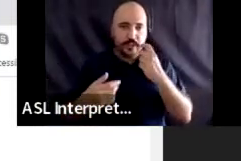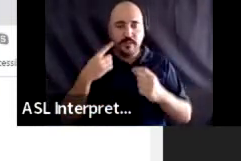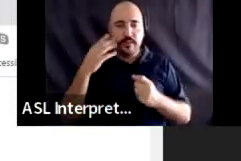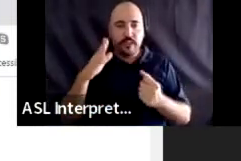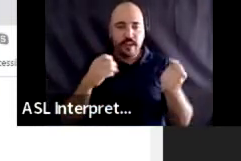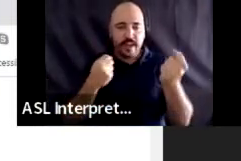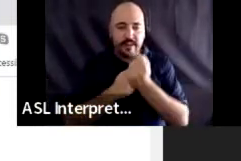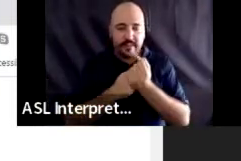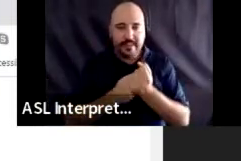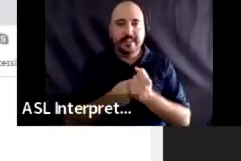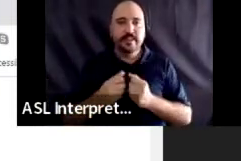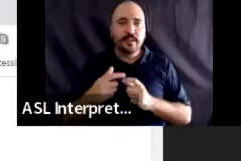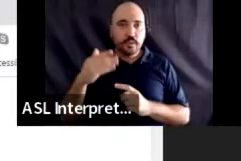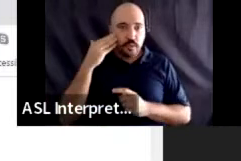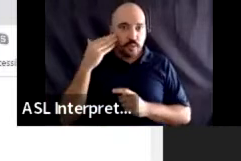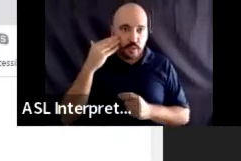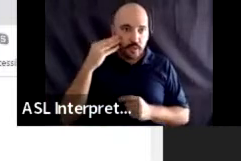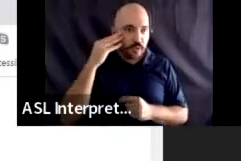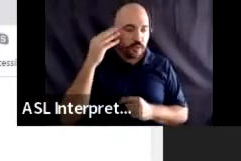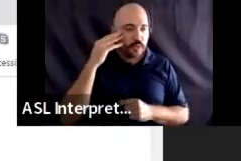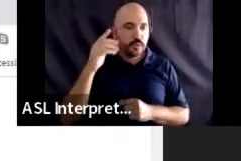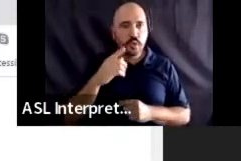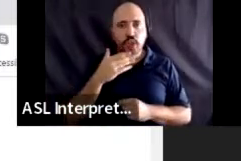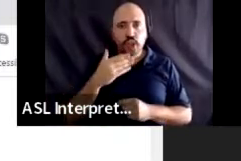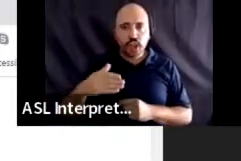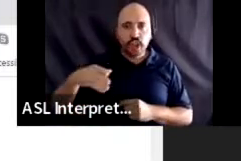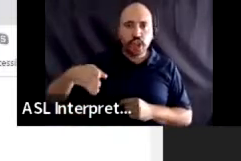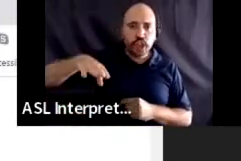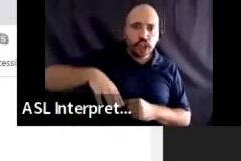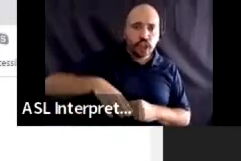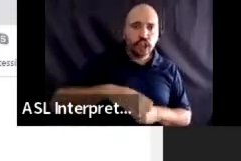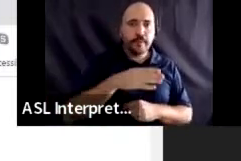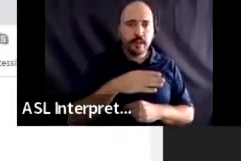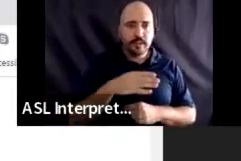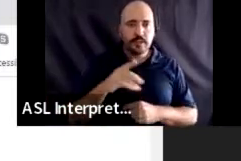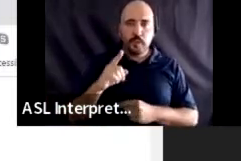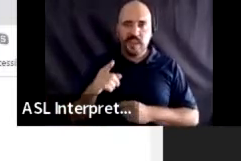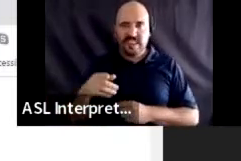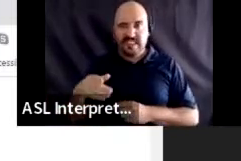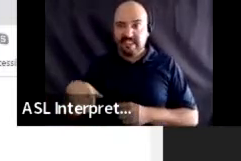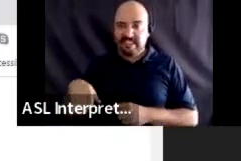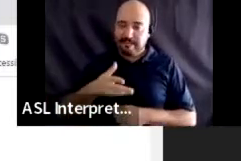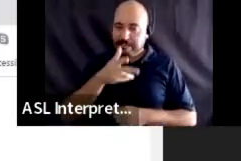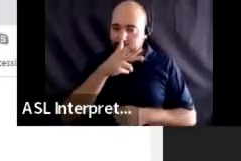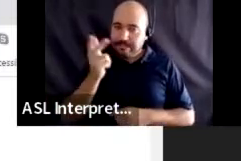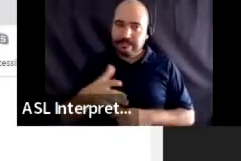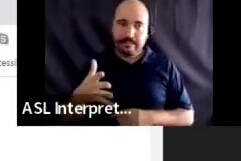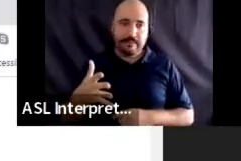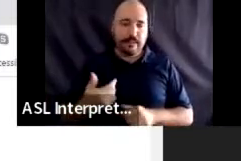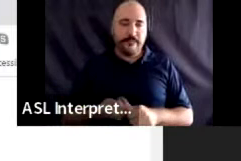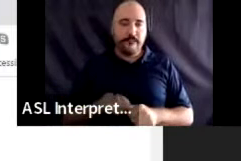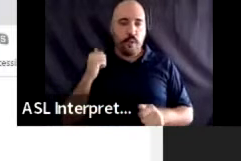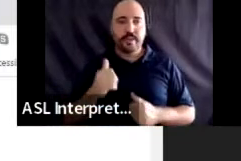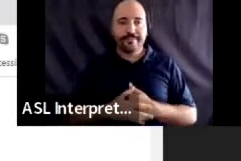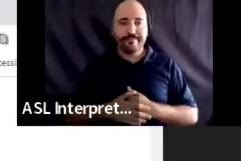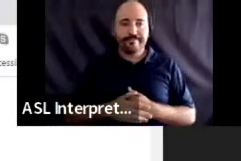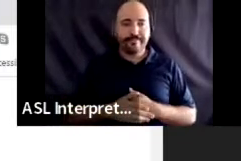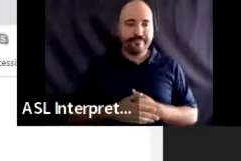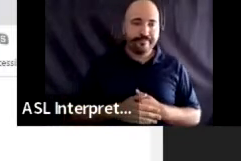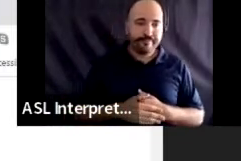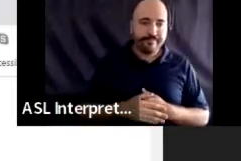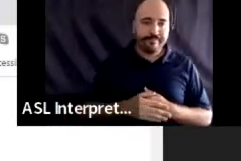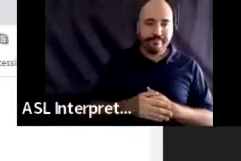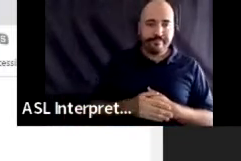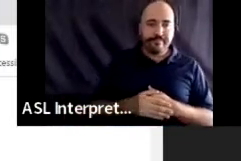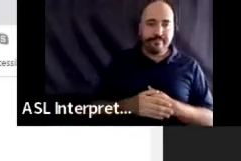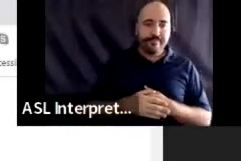to know where there are good curb cuts for them to take and where there are bad curb cuts that they should avoid. So if